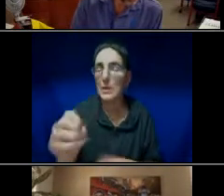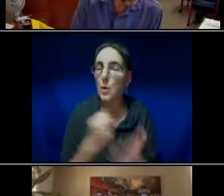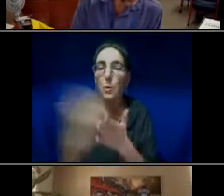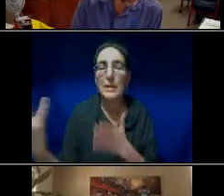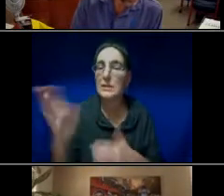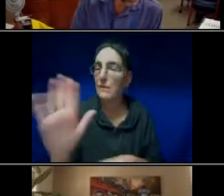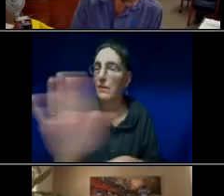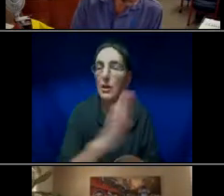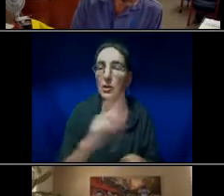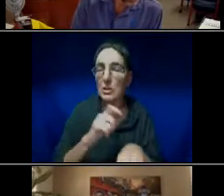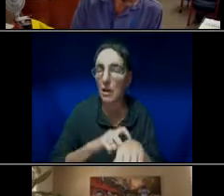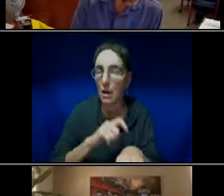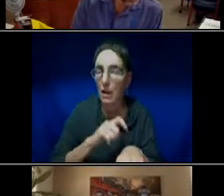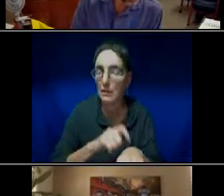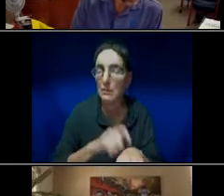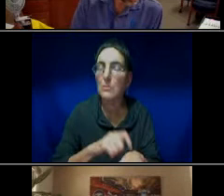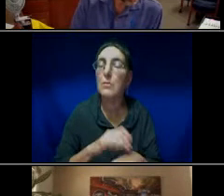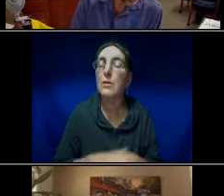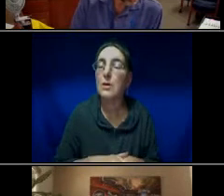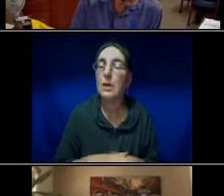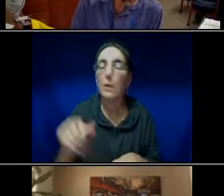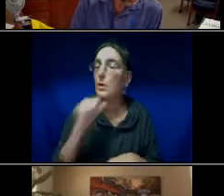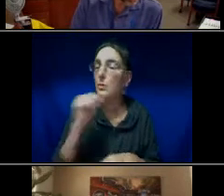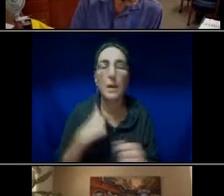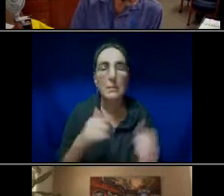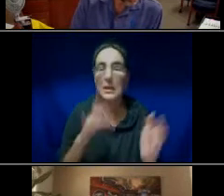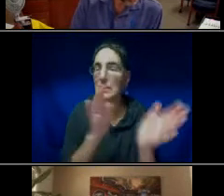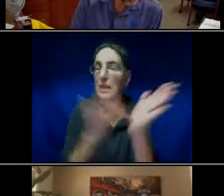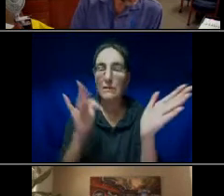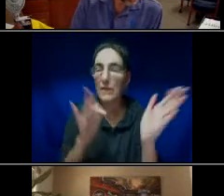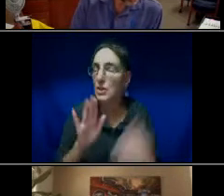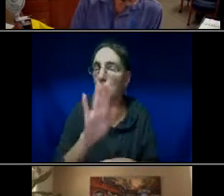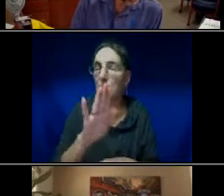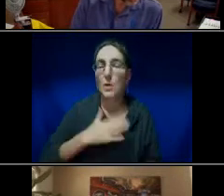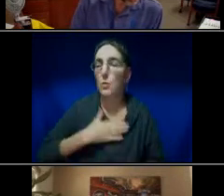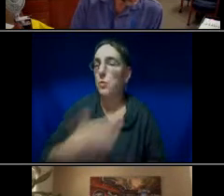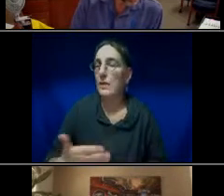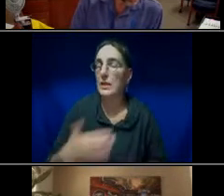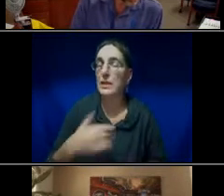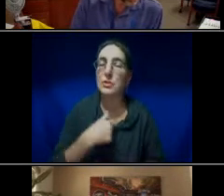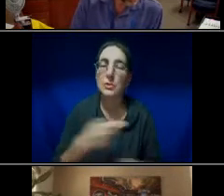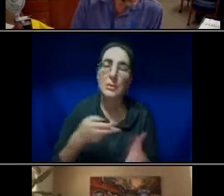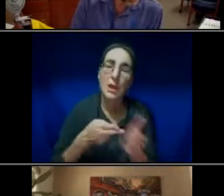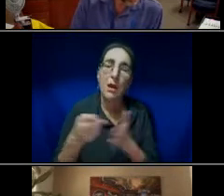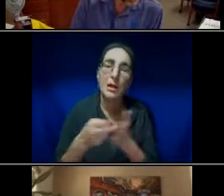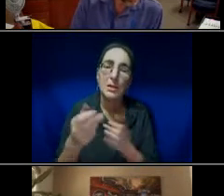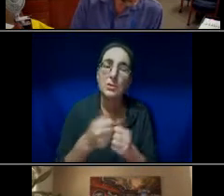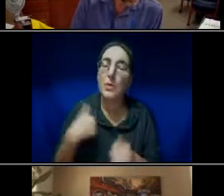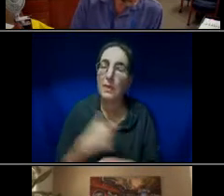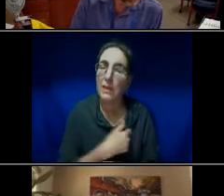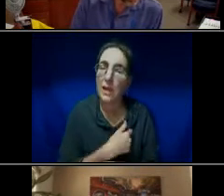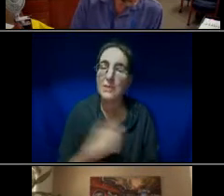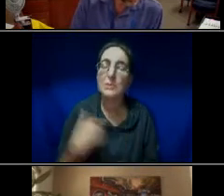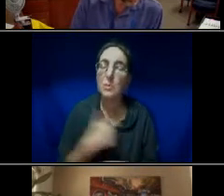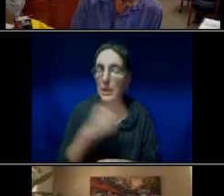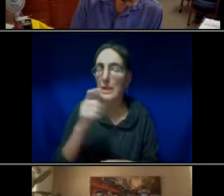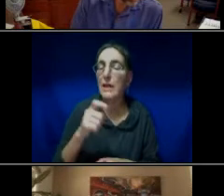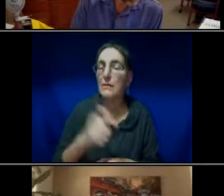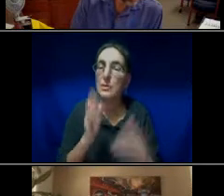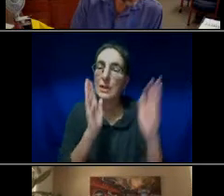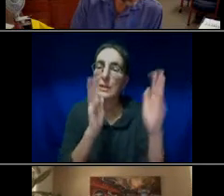time, nor will we be taking advantage of their willingness to be open and honest with us. And we're going to have to anticipate